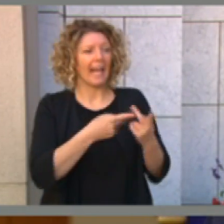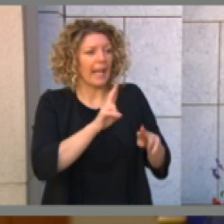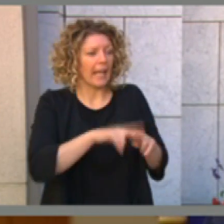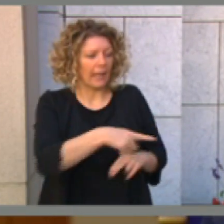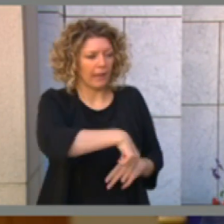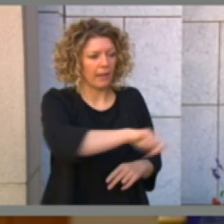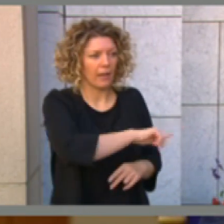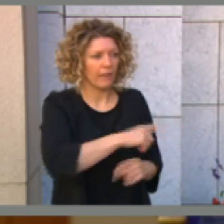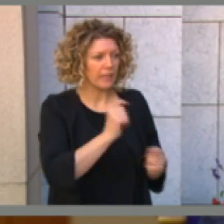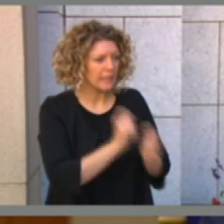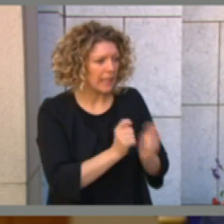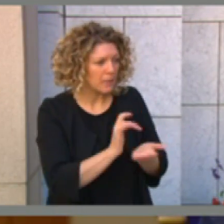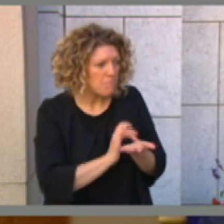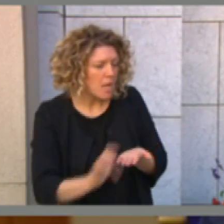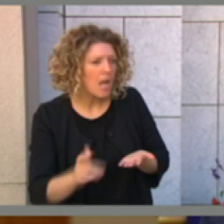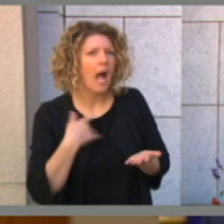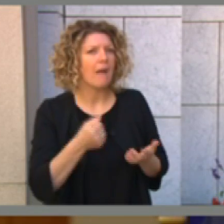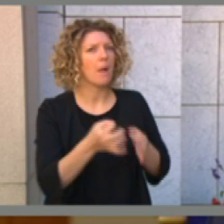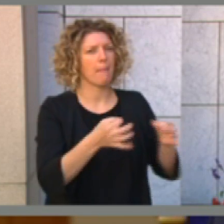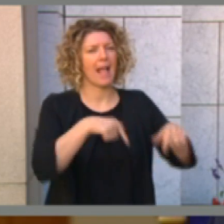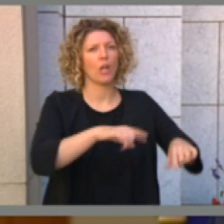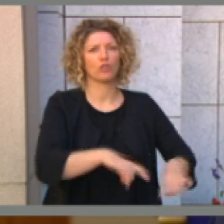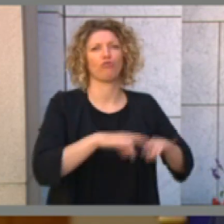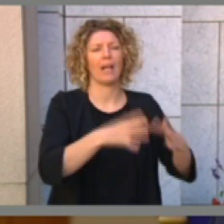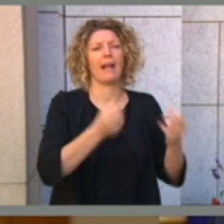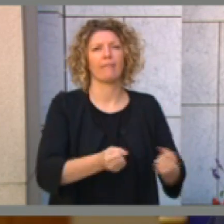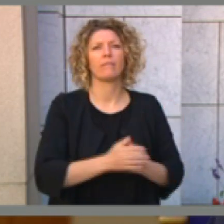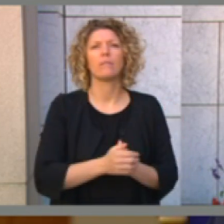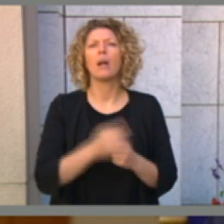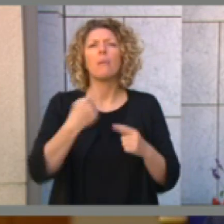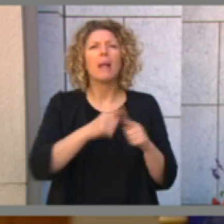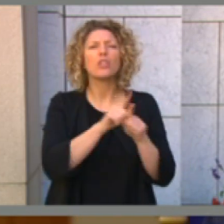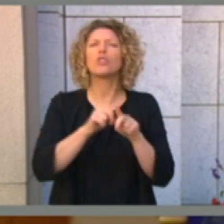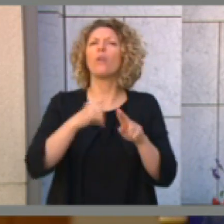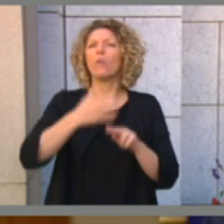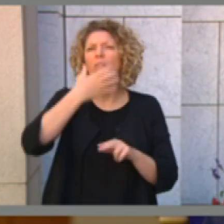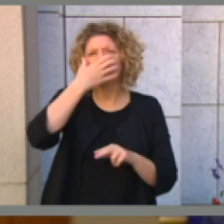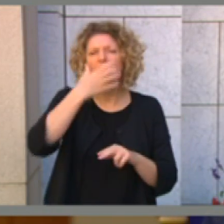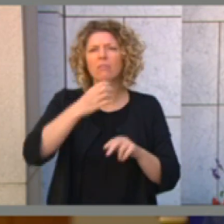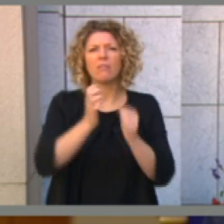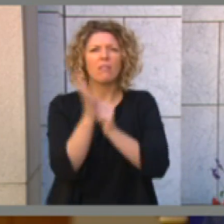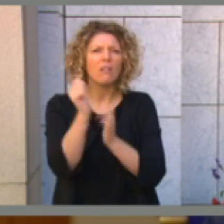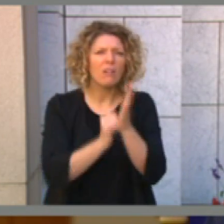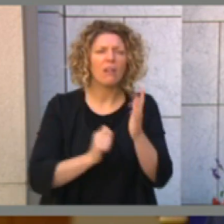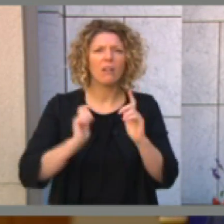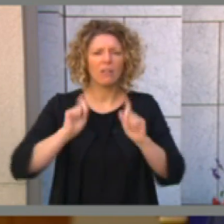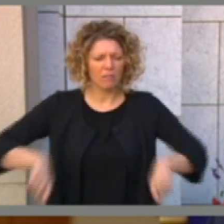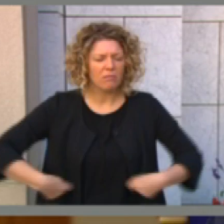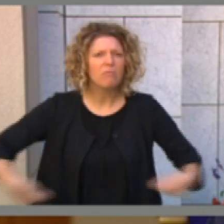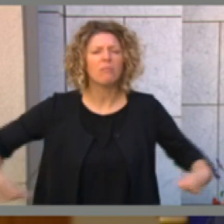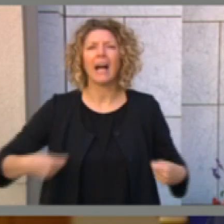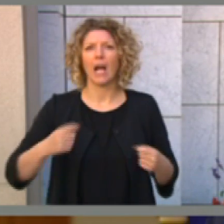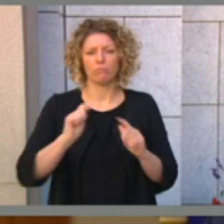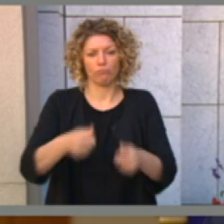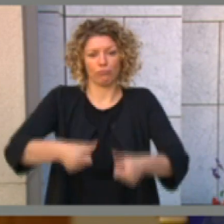that relates to the testing equipment. The same is true for personal protective equipment, and those include, and I want to thank those in